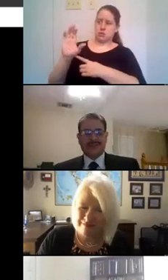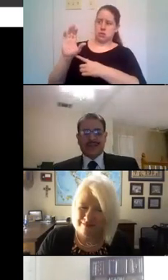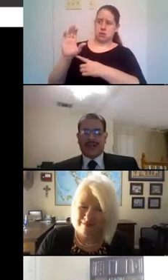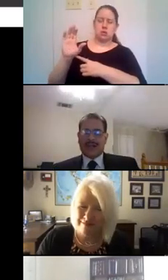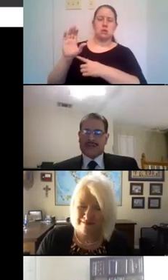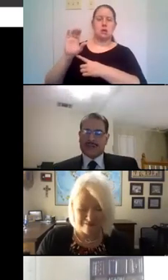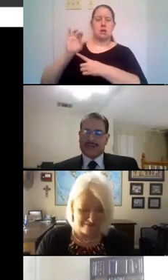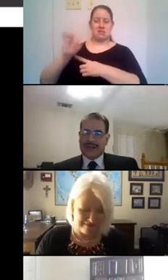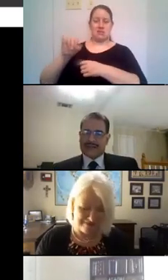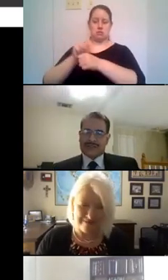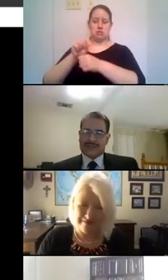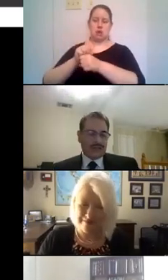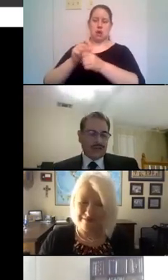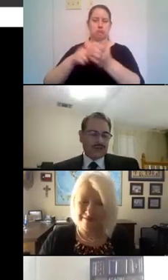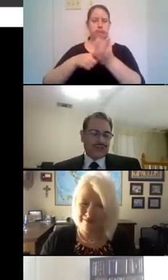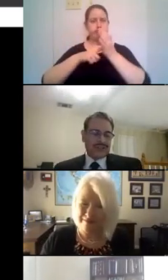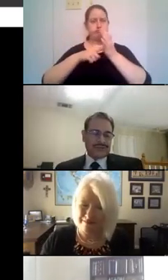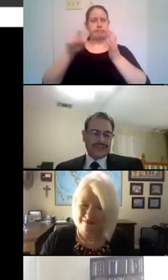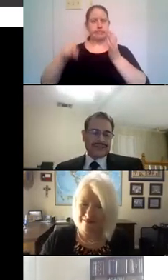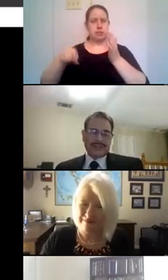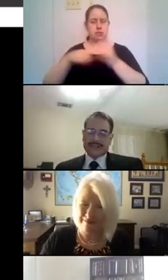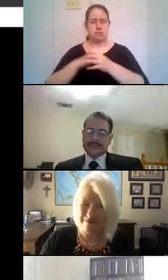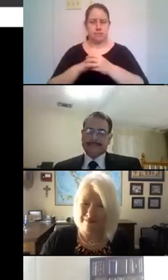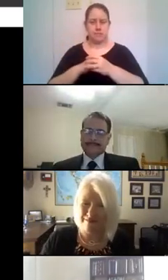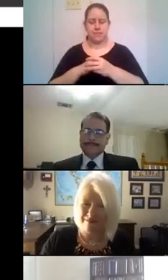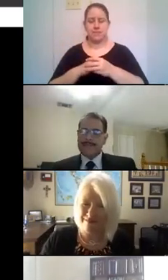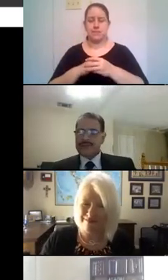occupation. And so we asked Lone Star Trades